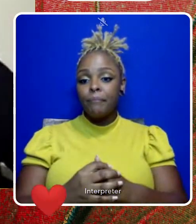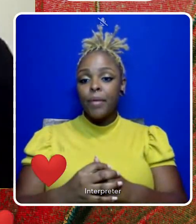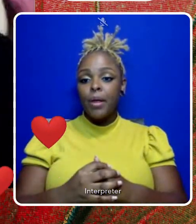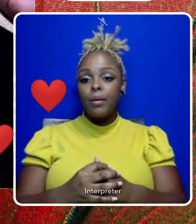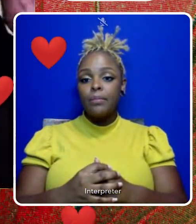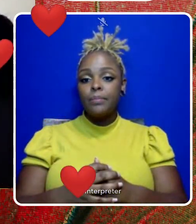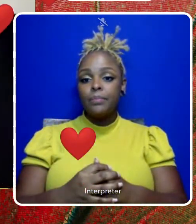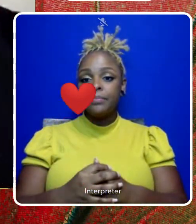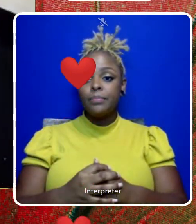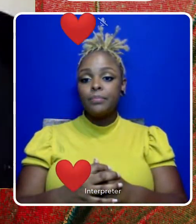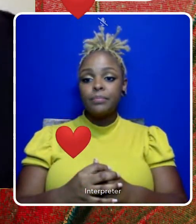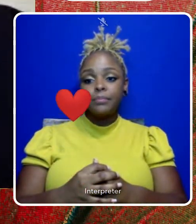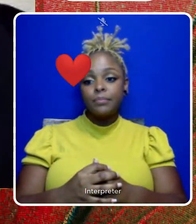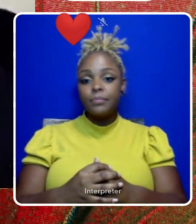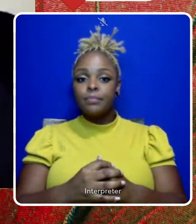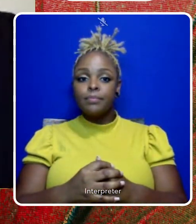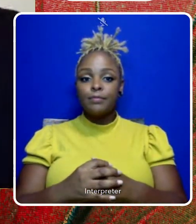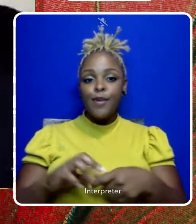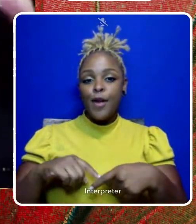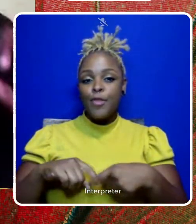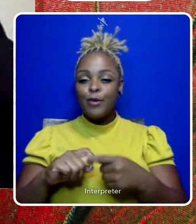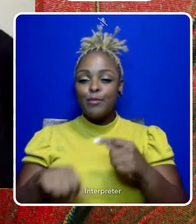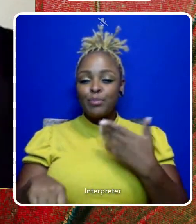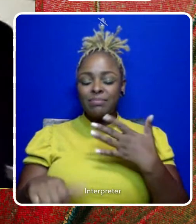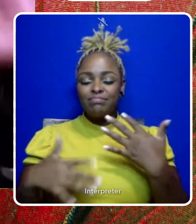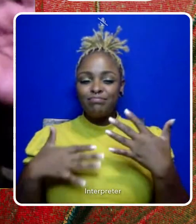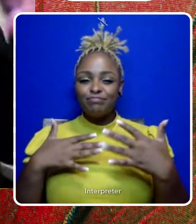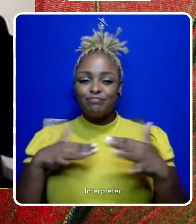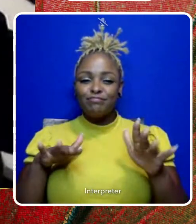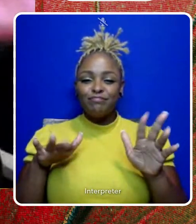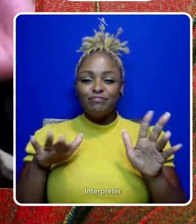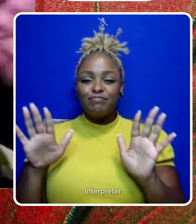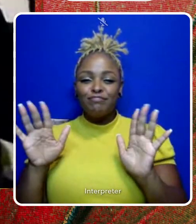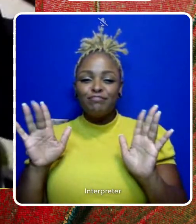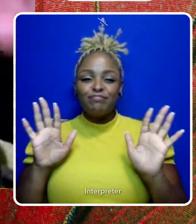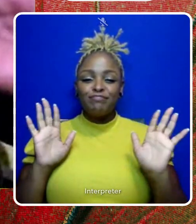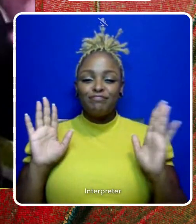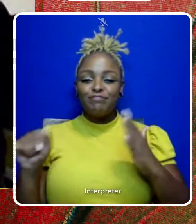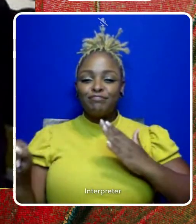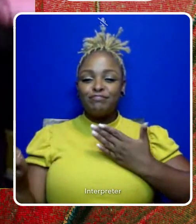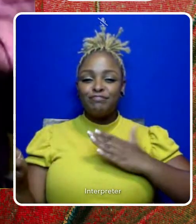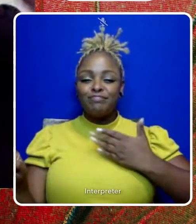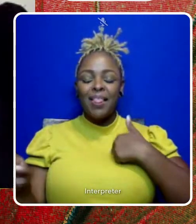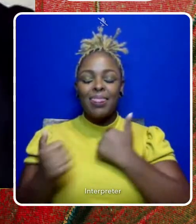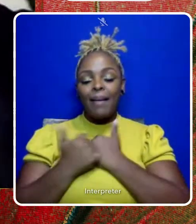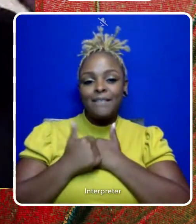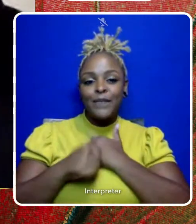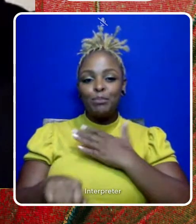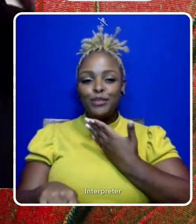Well, let's get a little music in for announce this. Yeah.